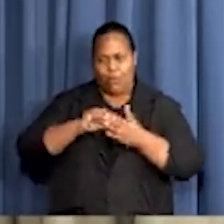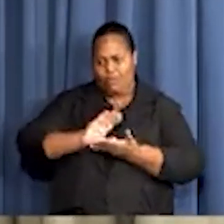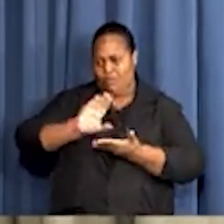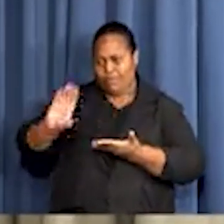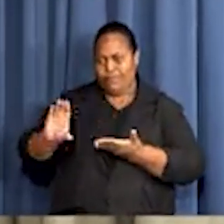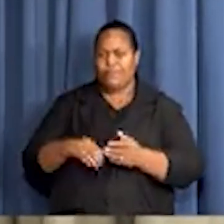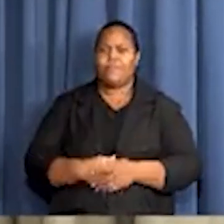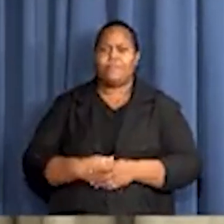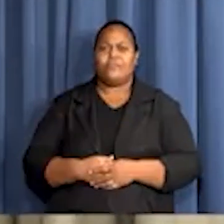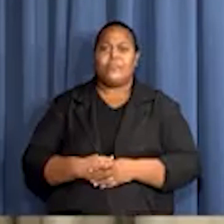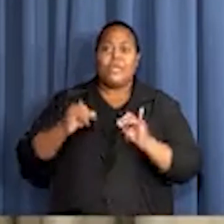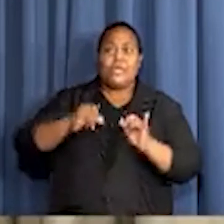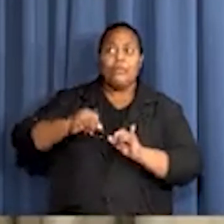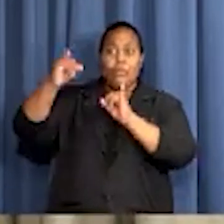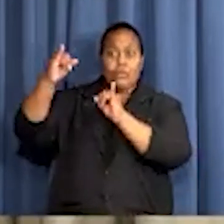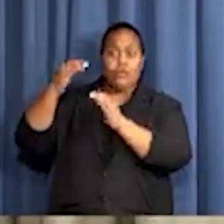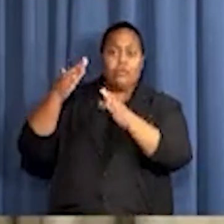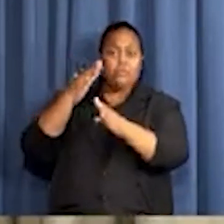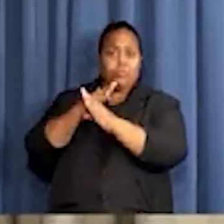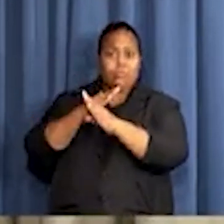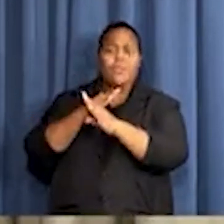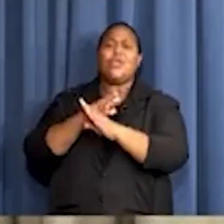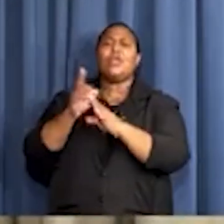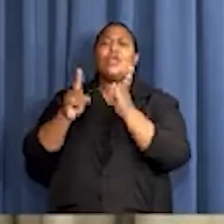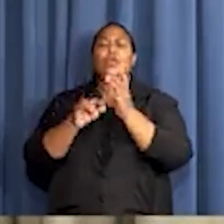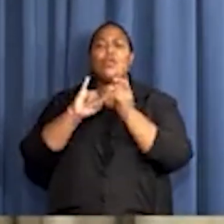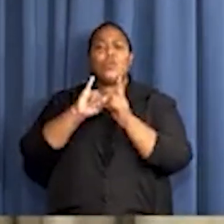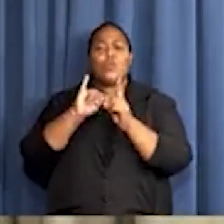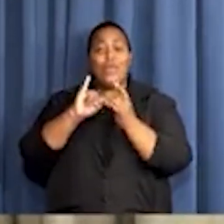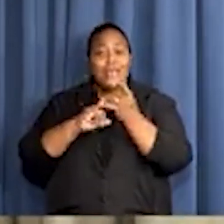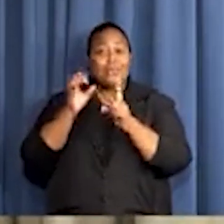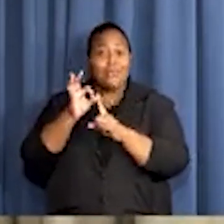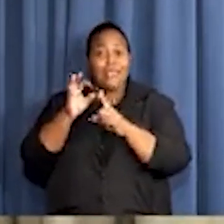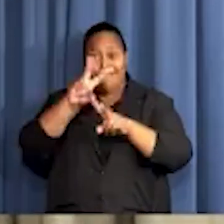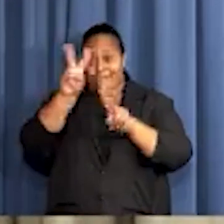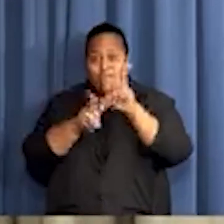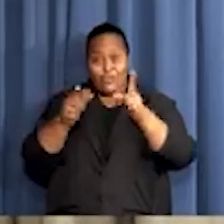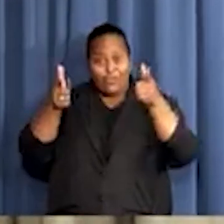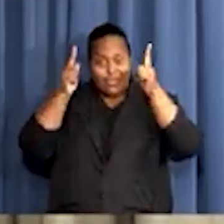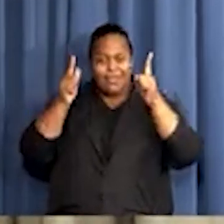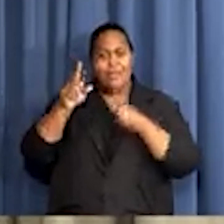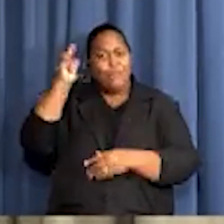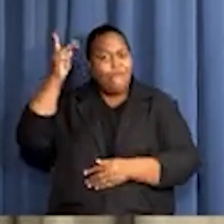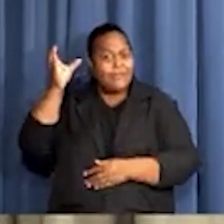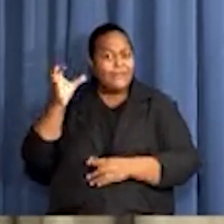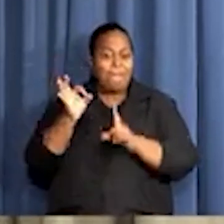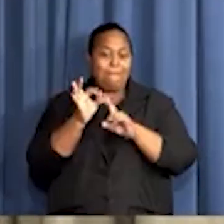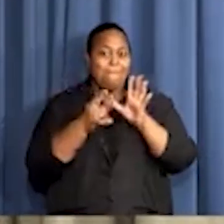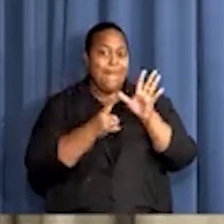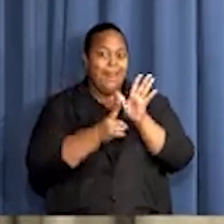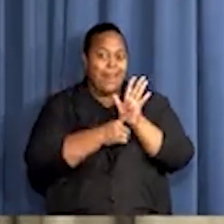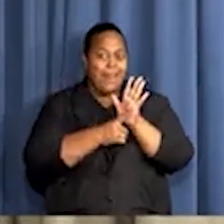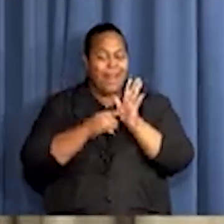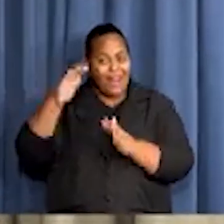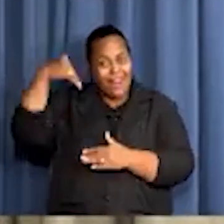the immigration ban on USP Vice Chancellor Professor Paul Aluwalia so that he could resume his